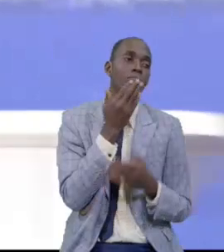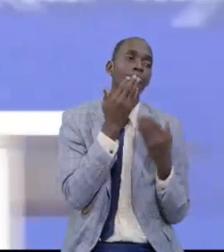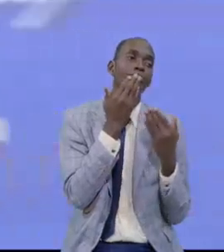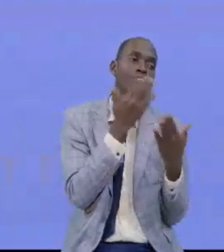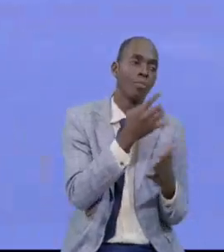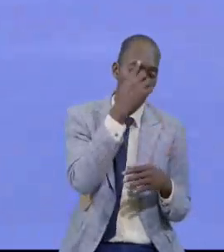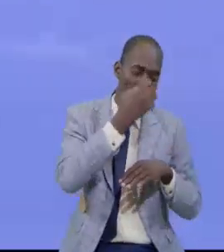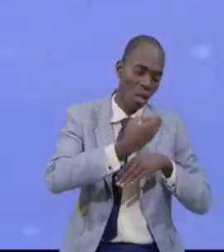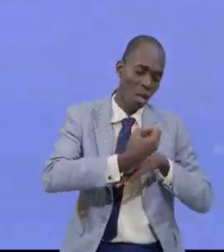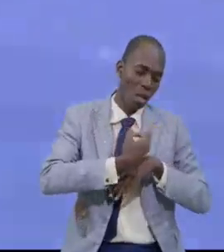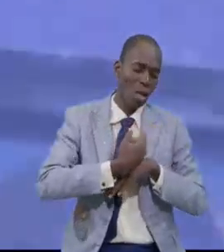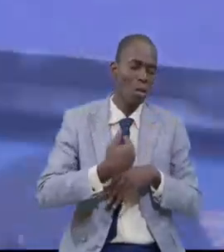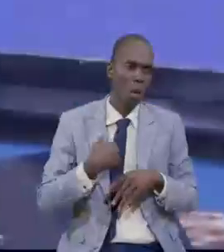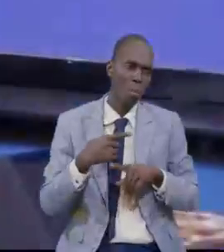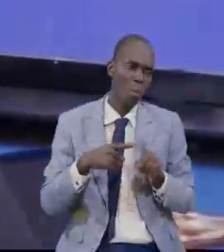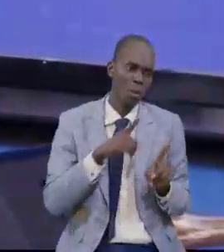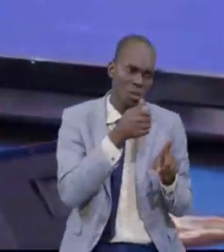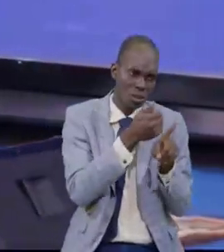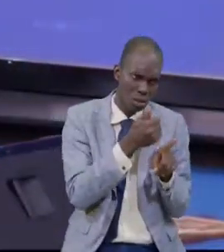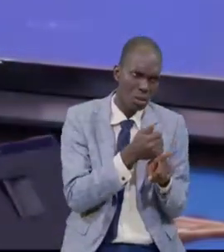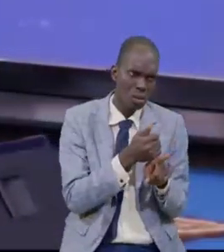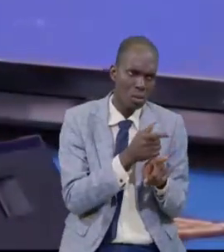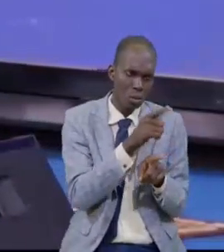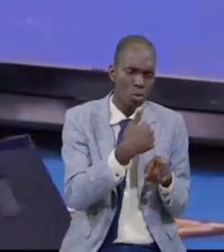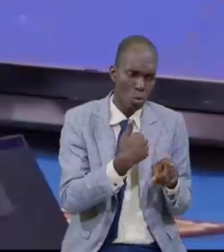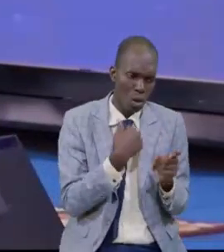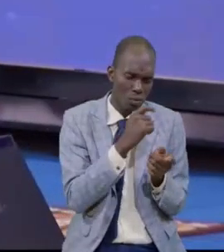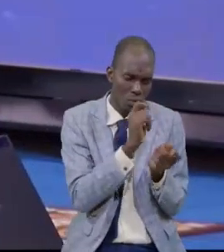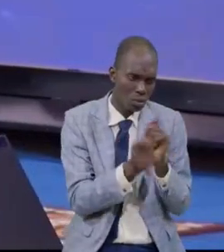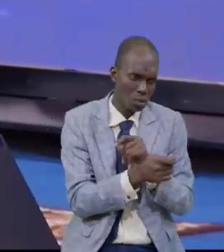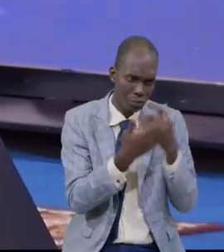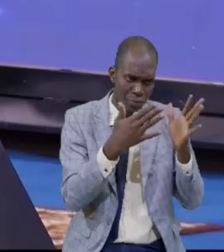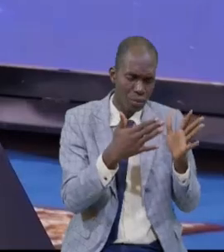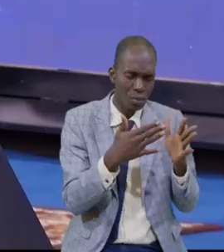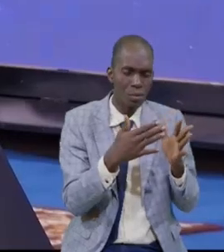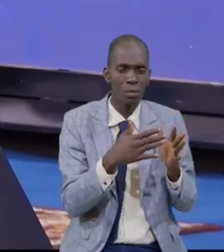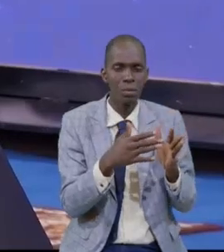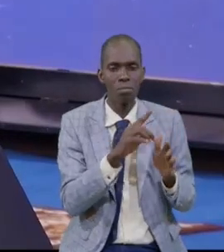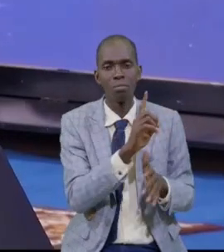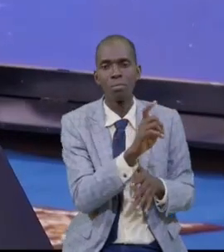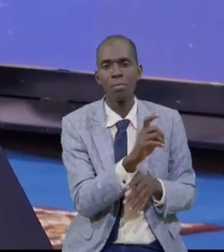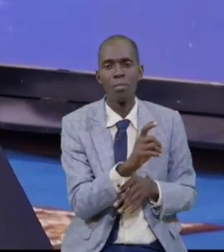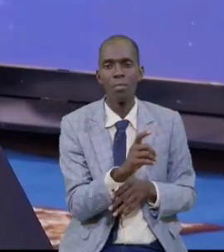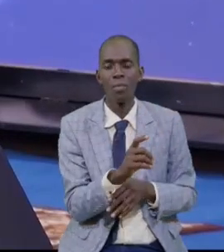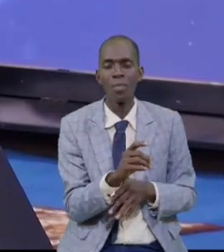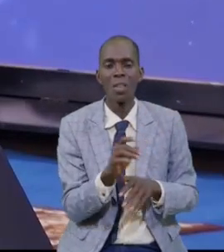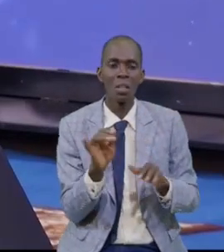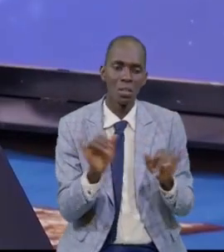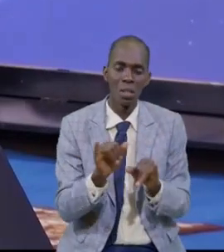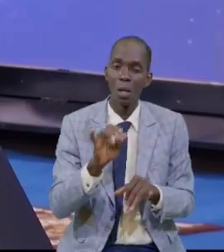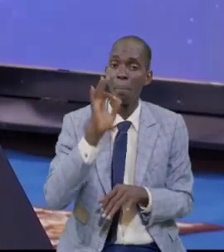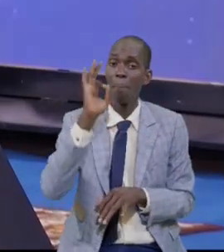taken the counsel you're giving to your daughter? Pastor, here we come. All